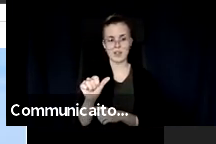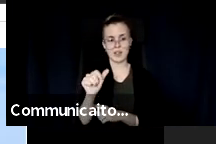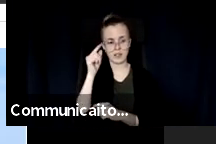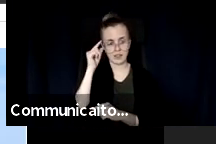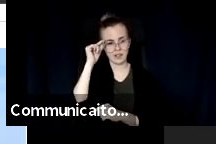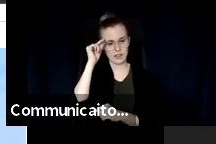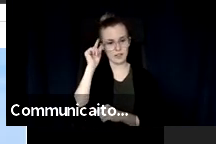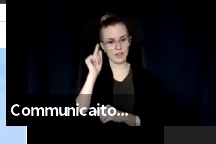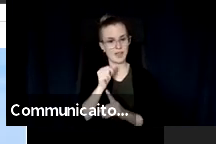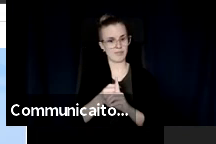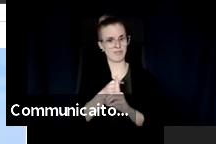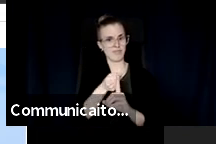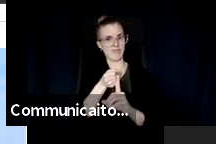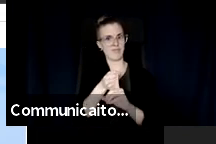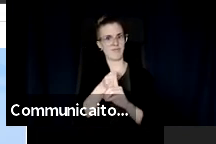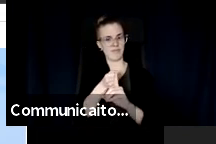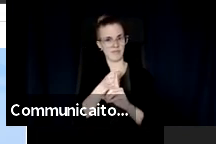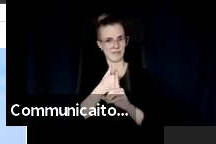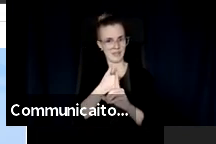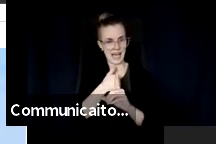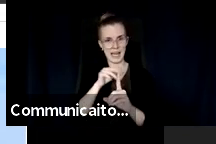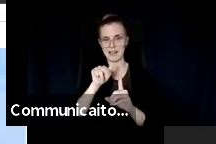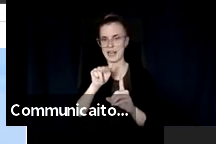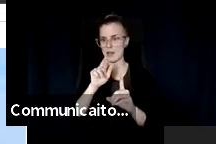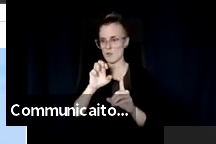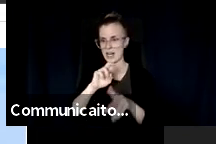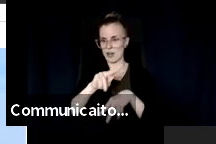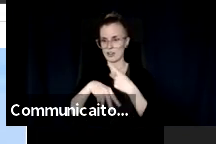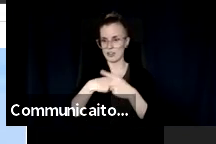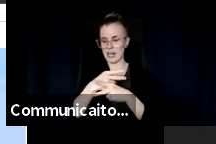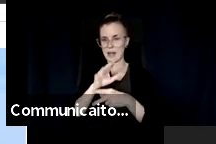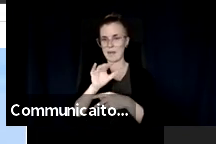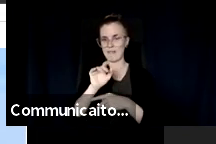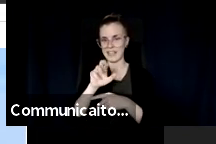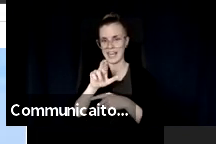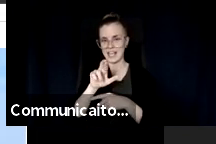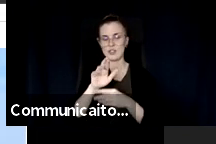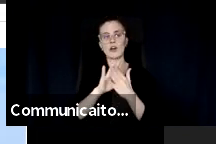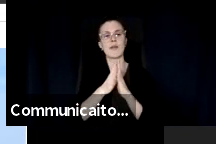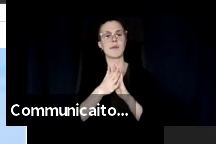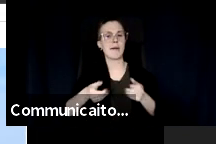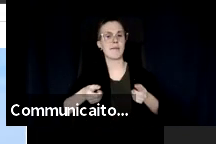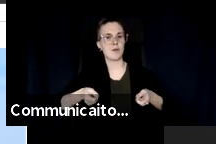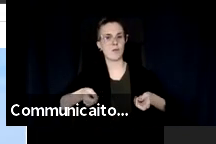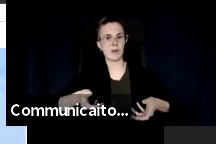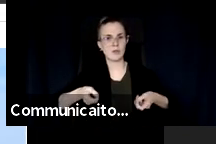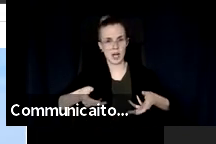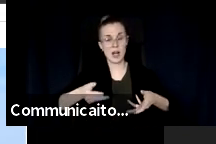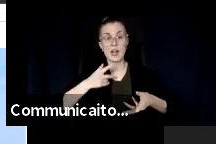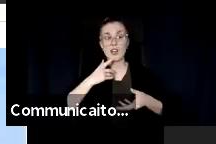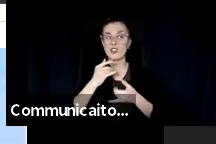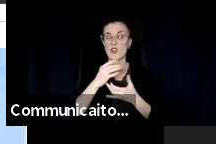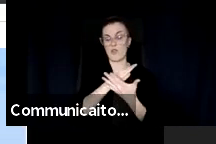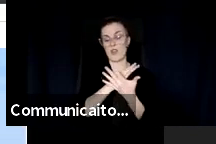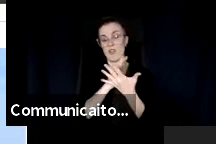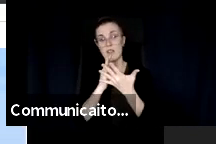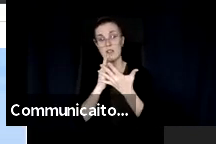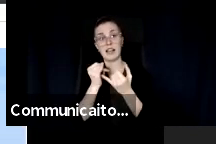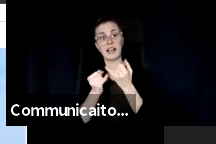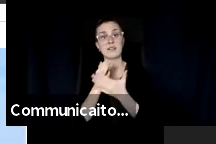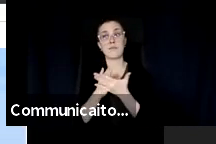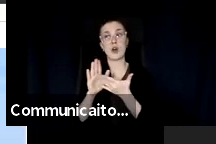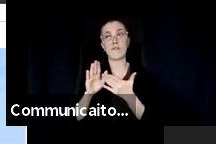eventually becoming wheelchair mobile. Christy devoted the latter part of her life advocating for a more accessible